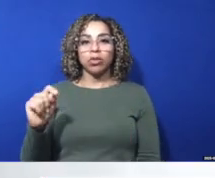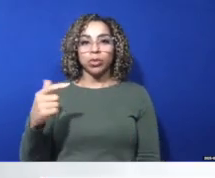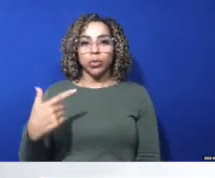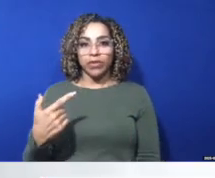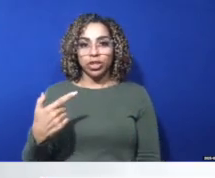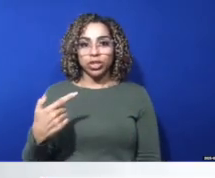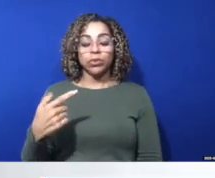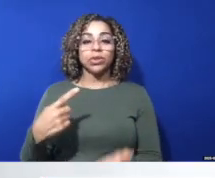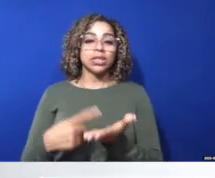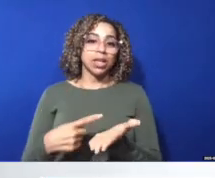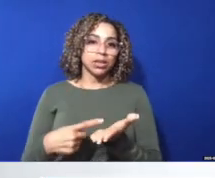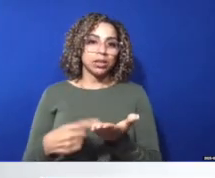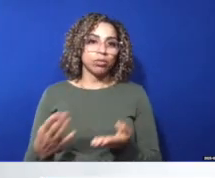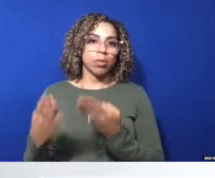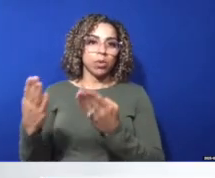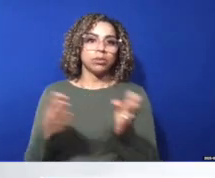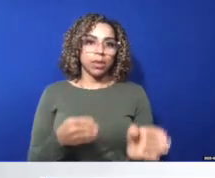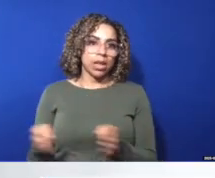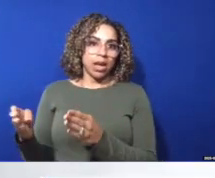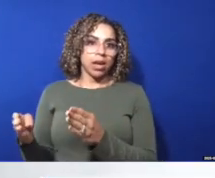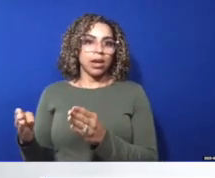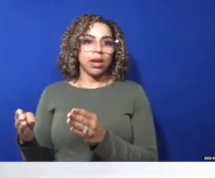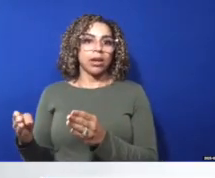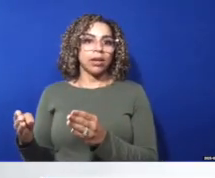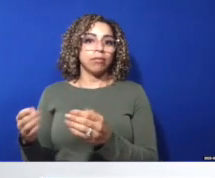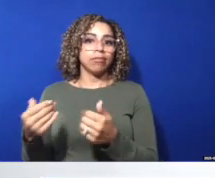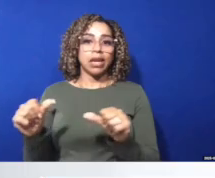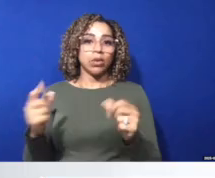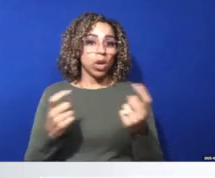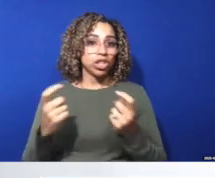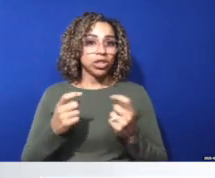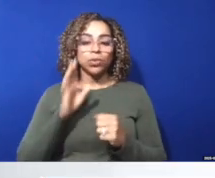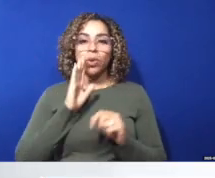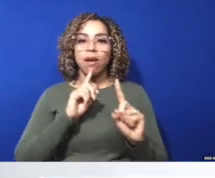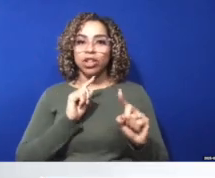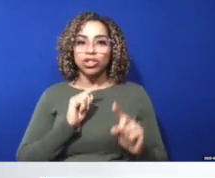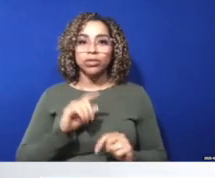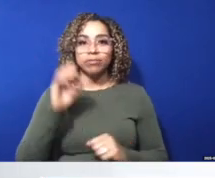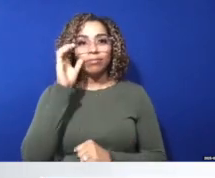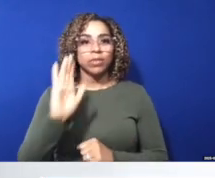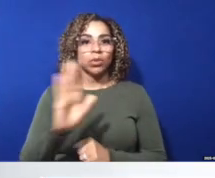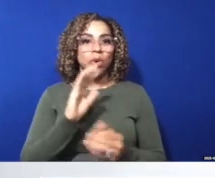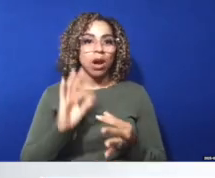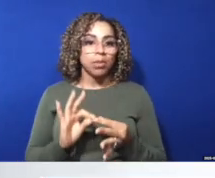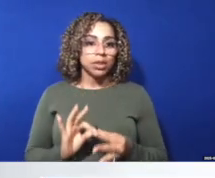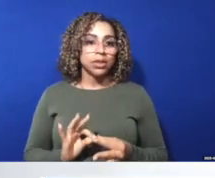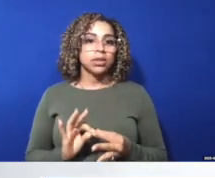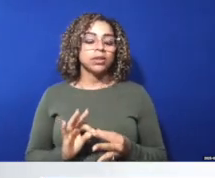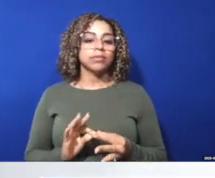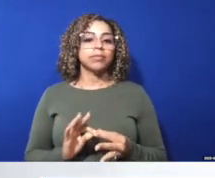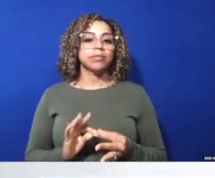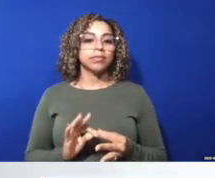to discuss the proposed plan and answer questions and listen to people's comments. I'll